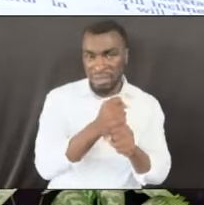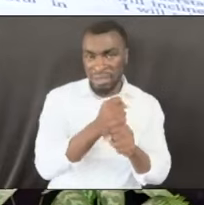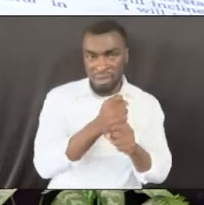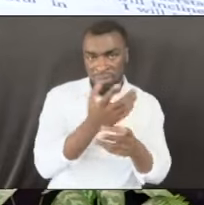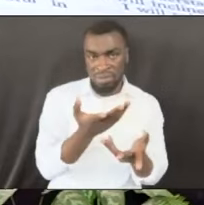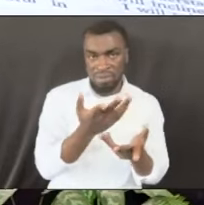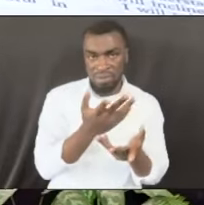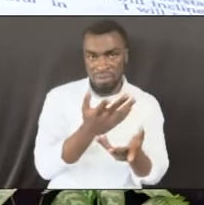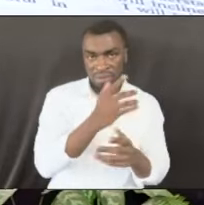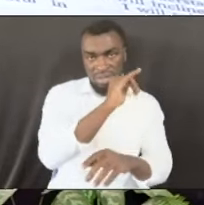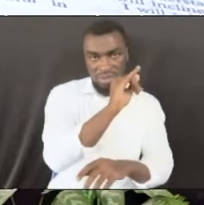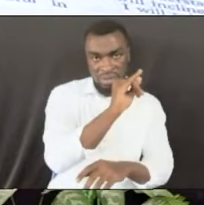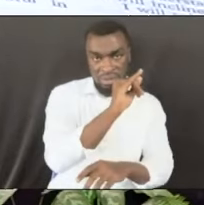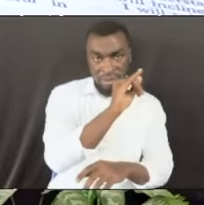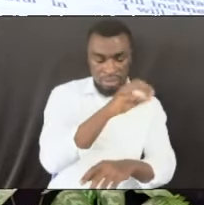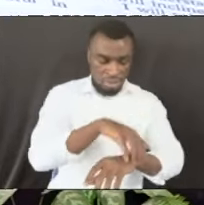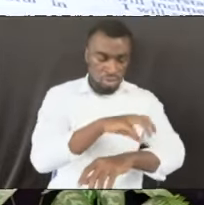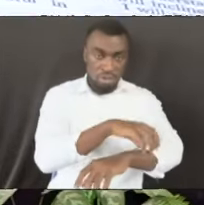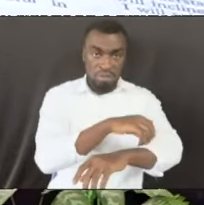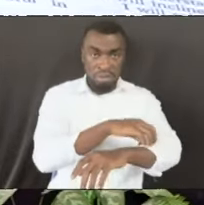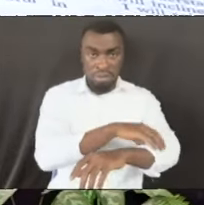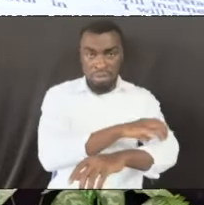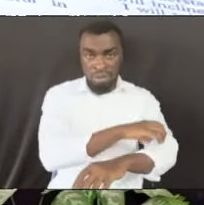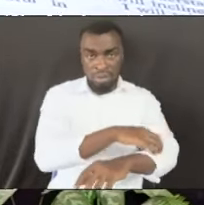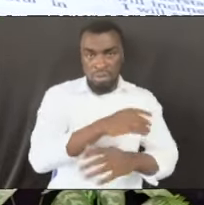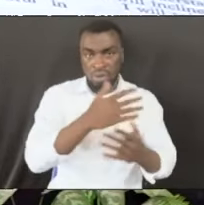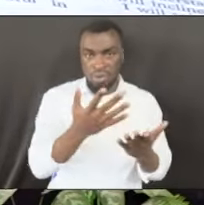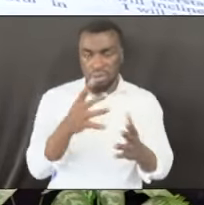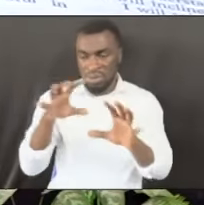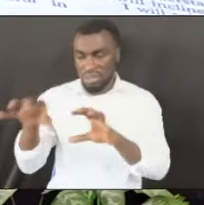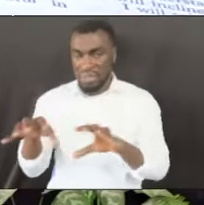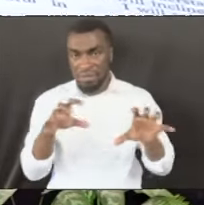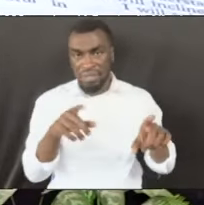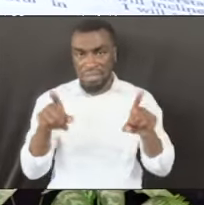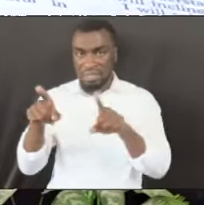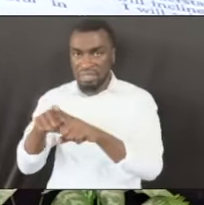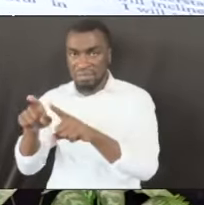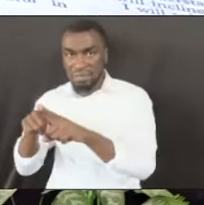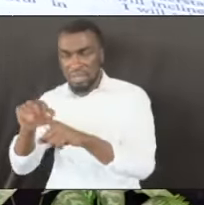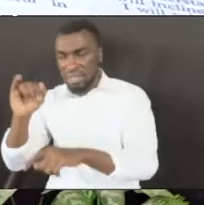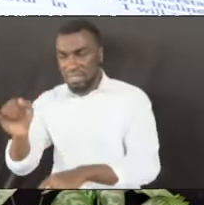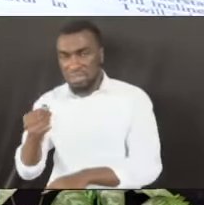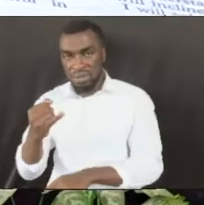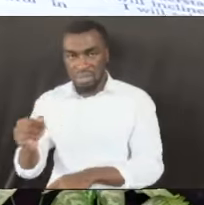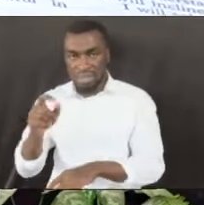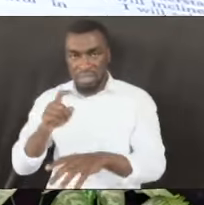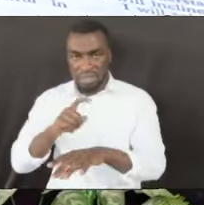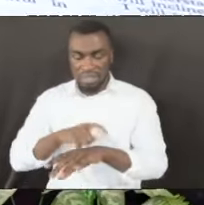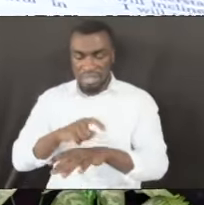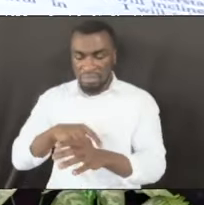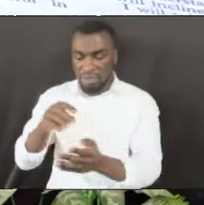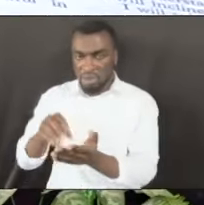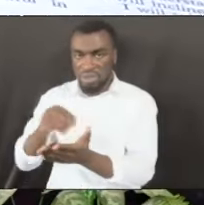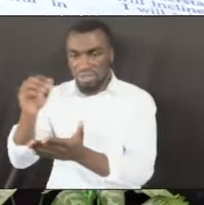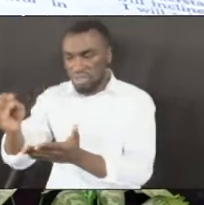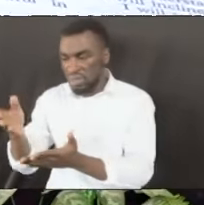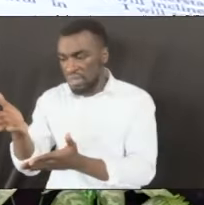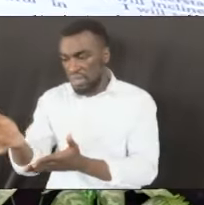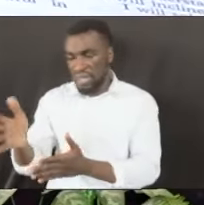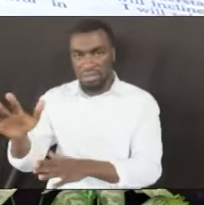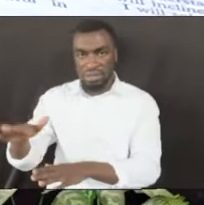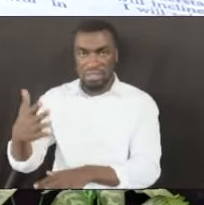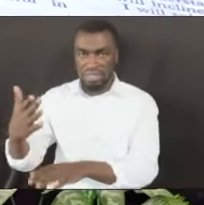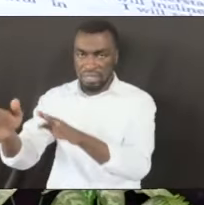Jonah. So for Jonah, as he was thrown into the sea, God ordered a